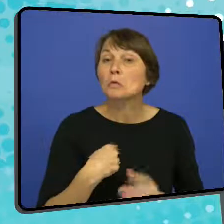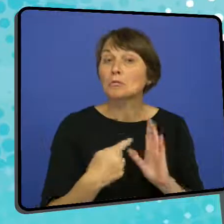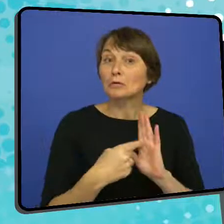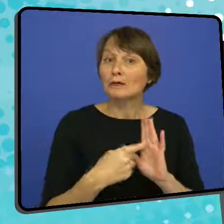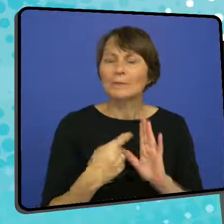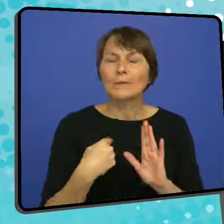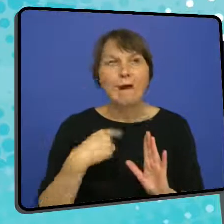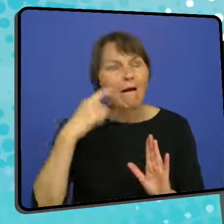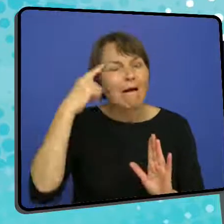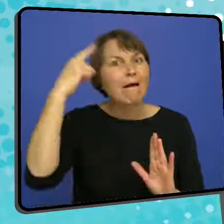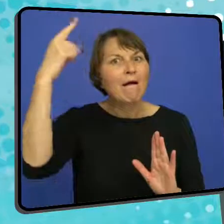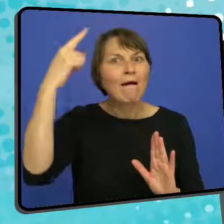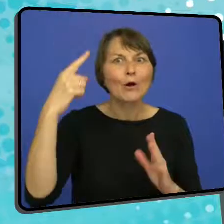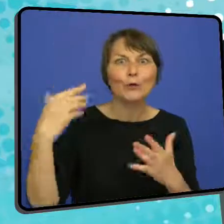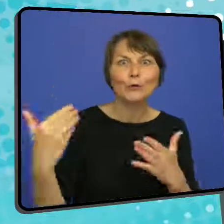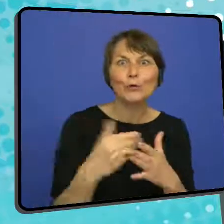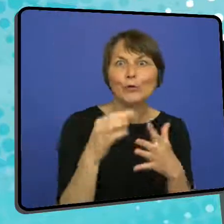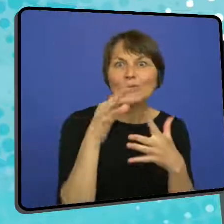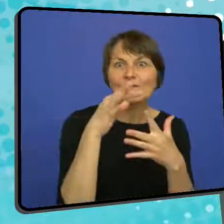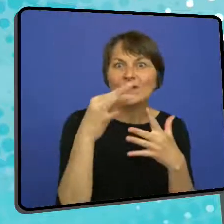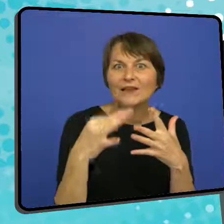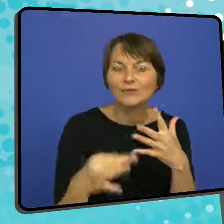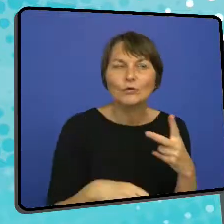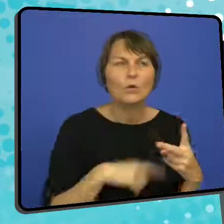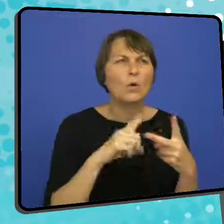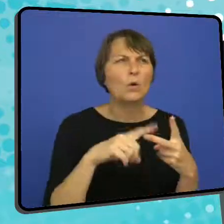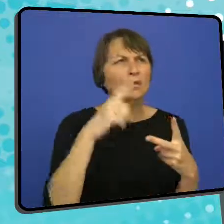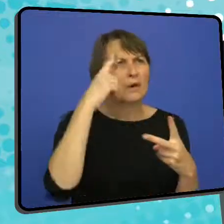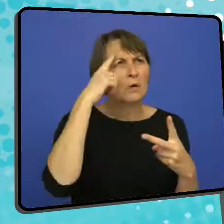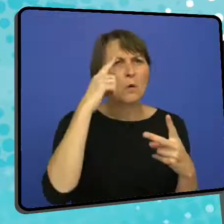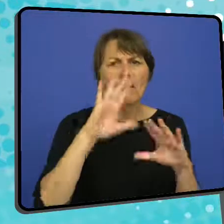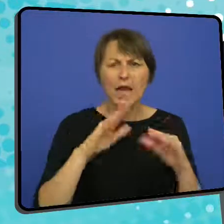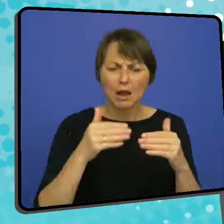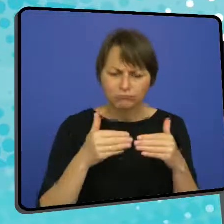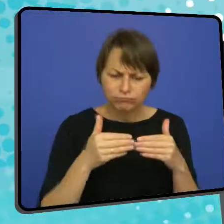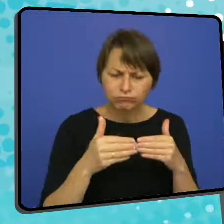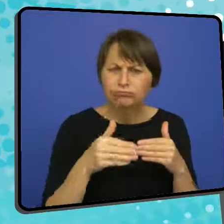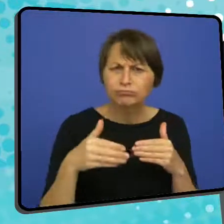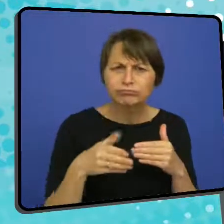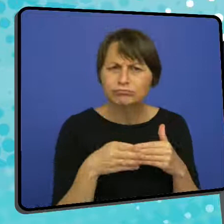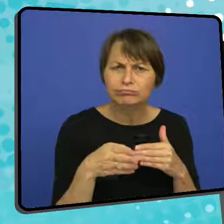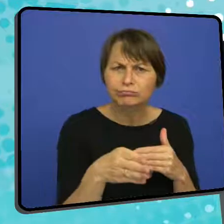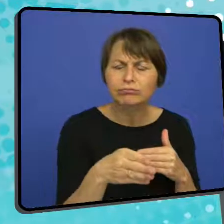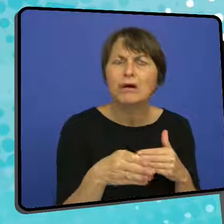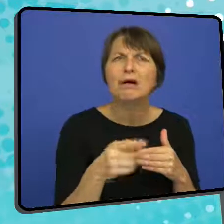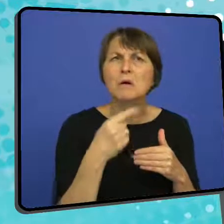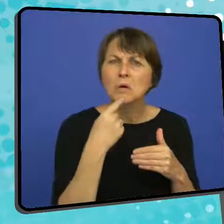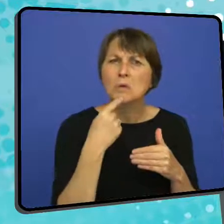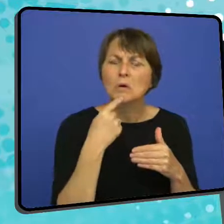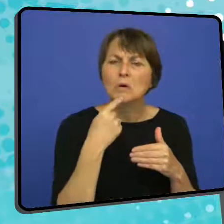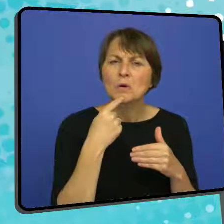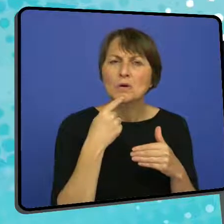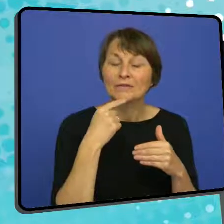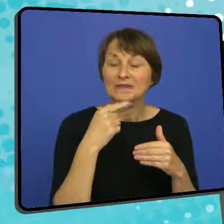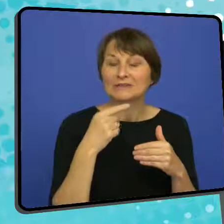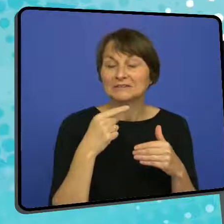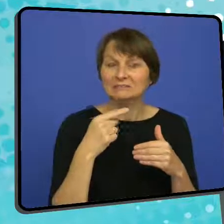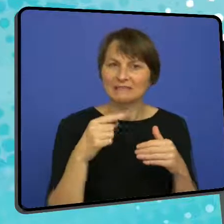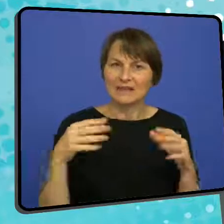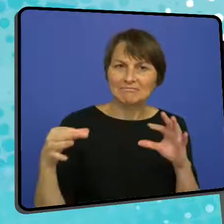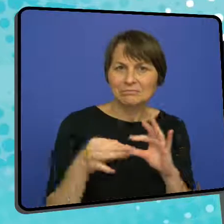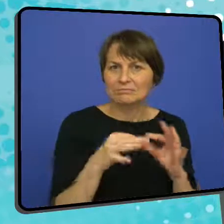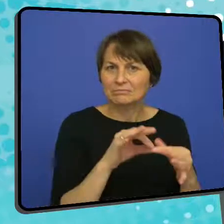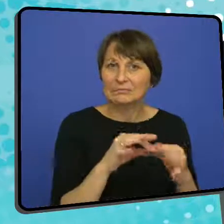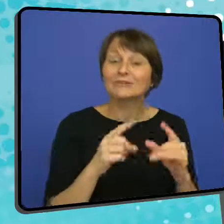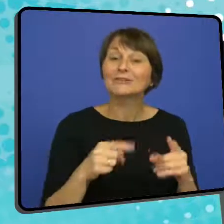map out the journey and even maybe the high-level wireframes, and in my team, sometimes the conversation